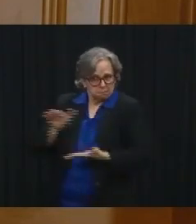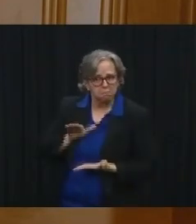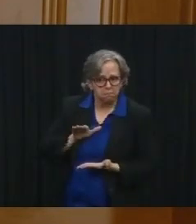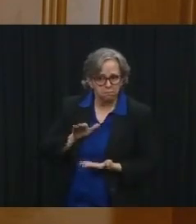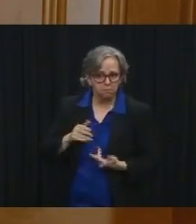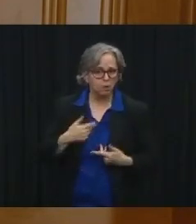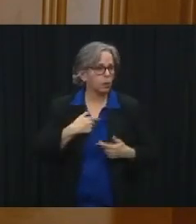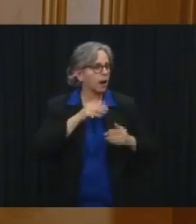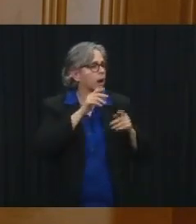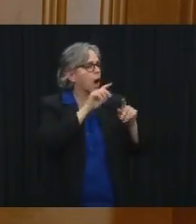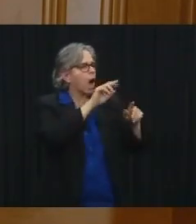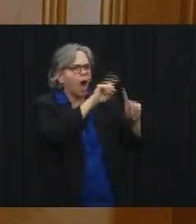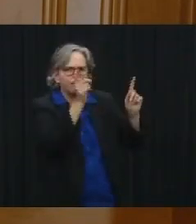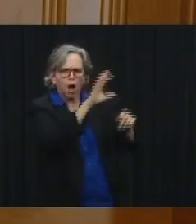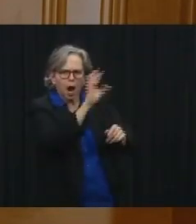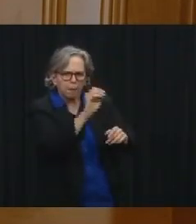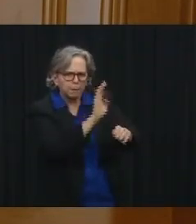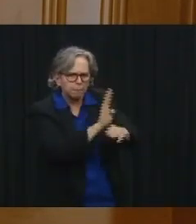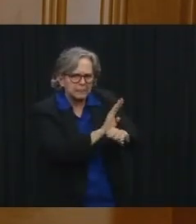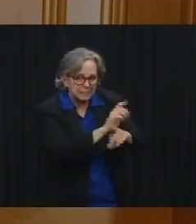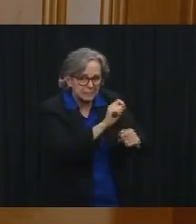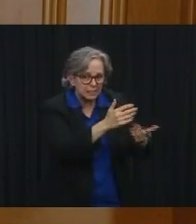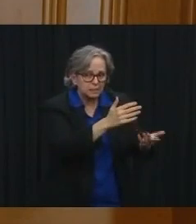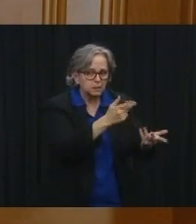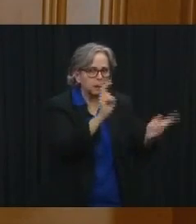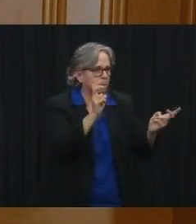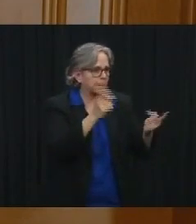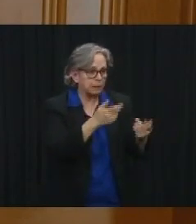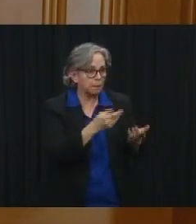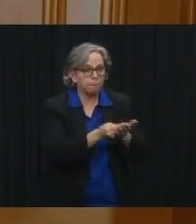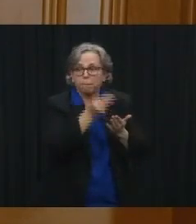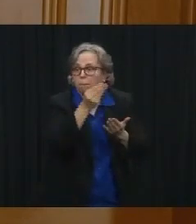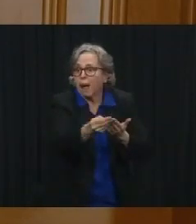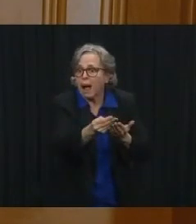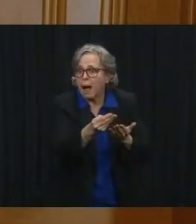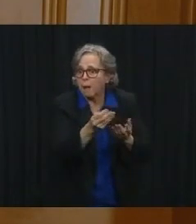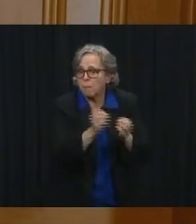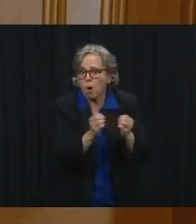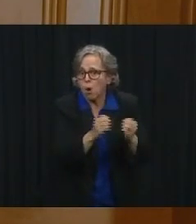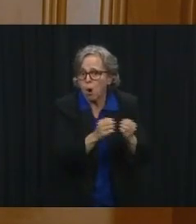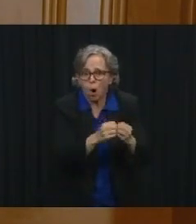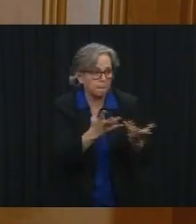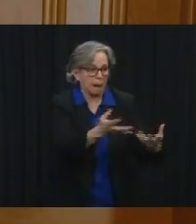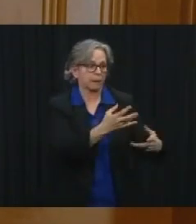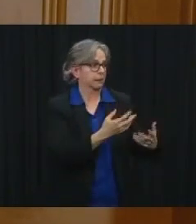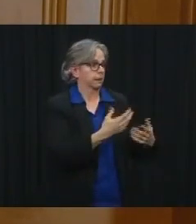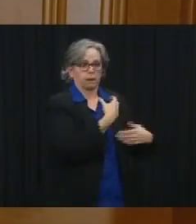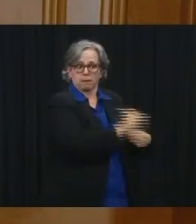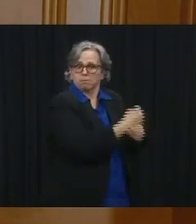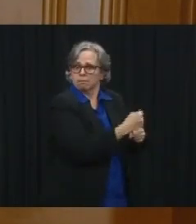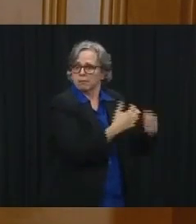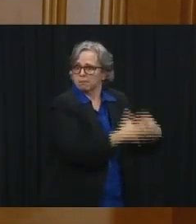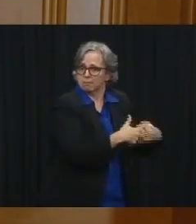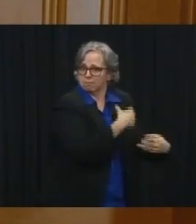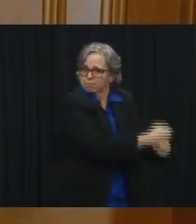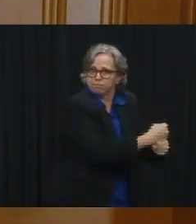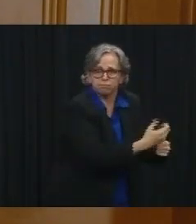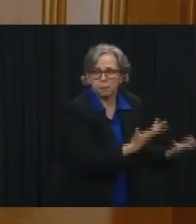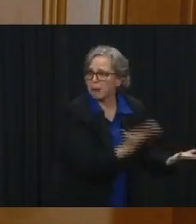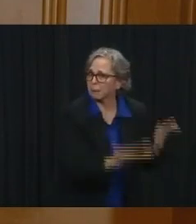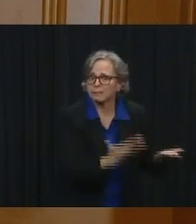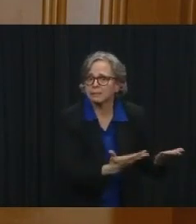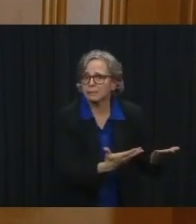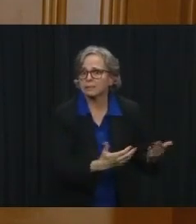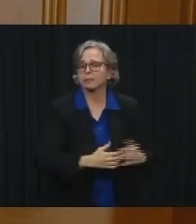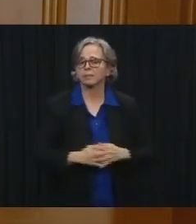either procuring it or actually making some of this equipment. And again, all this is a work in